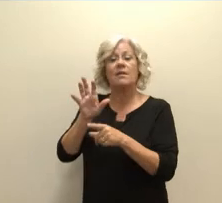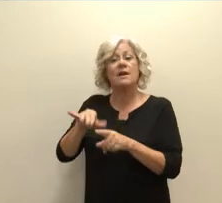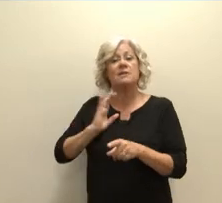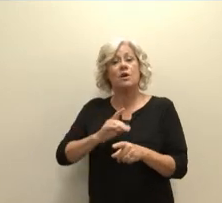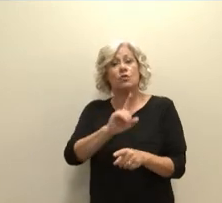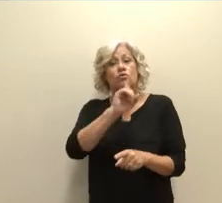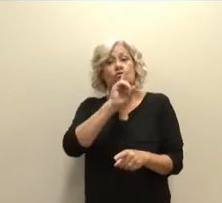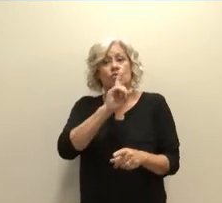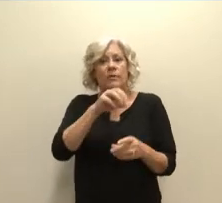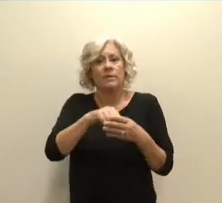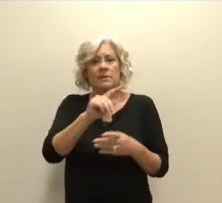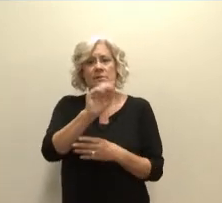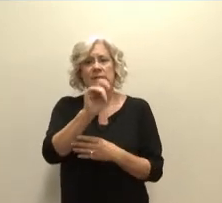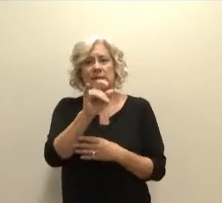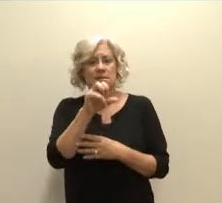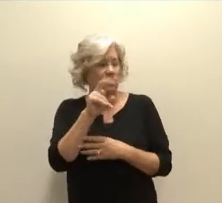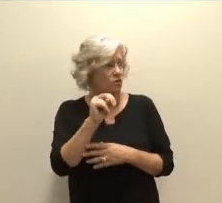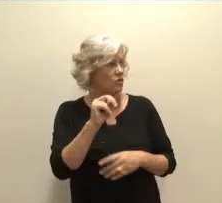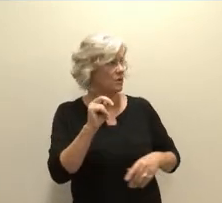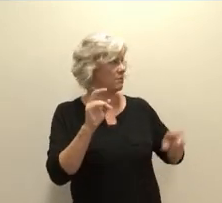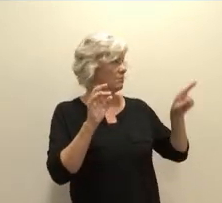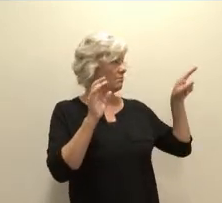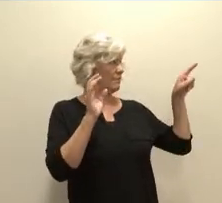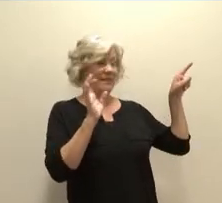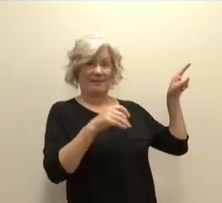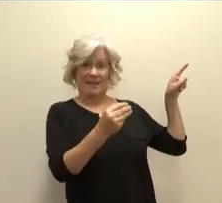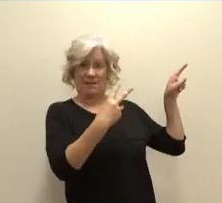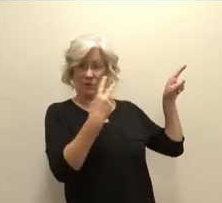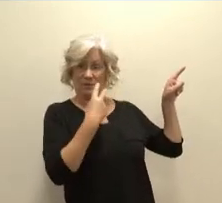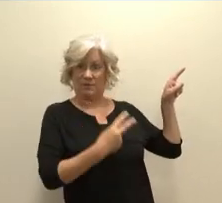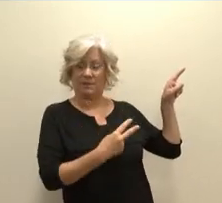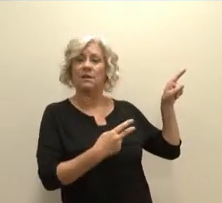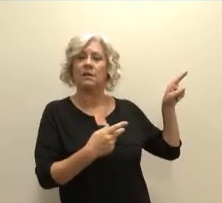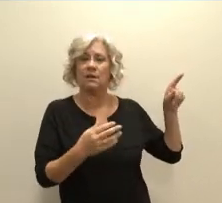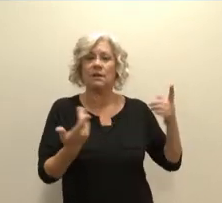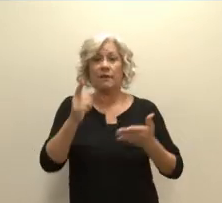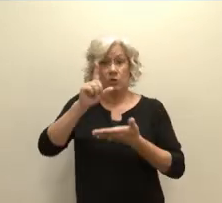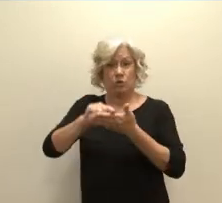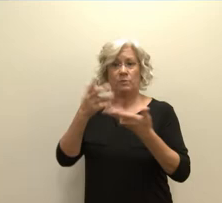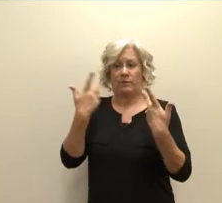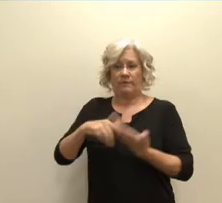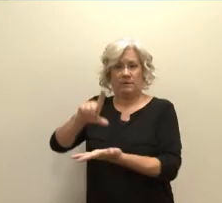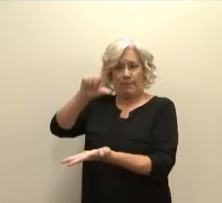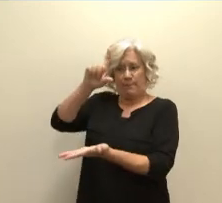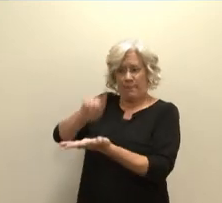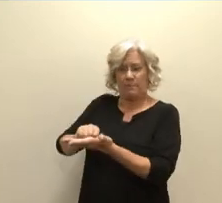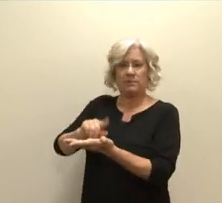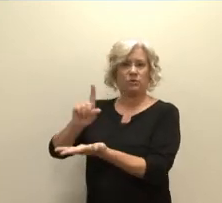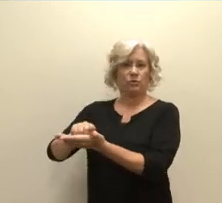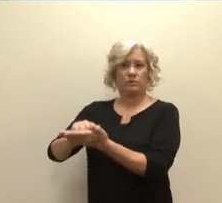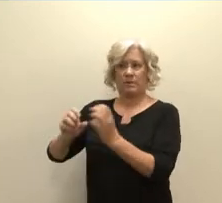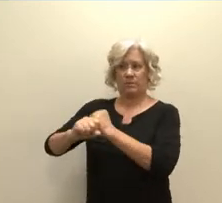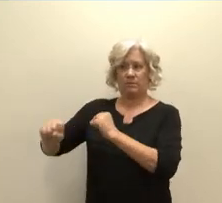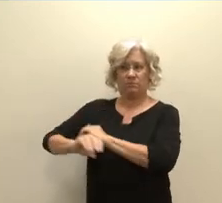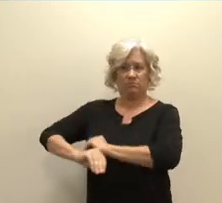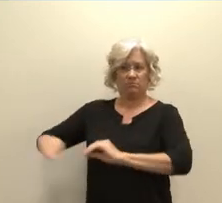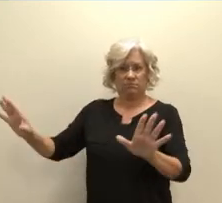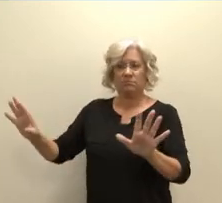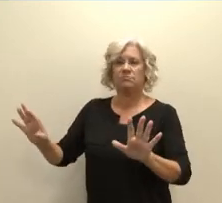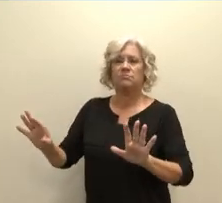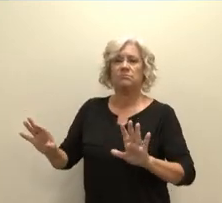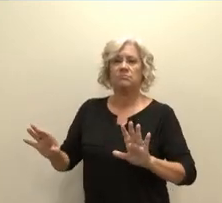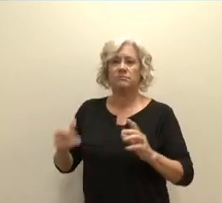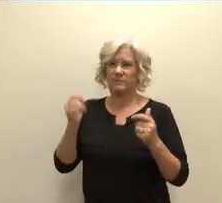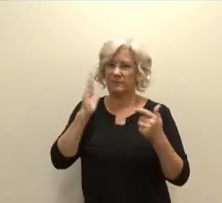part of the notice that we have published in the newspaper, and I'm just